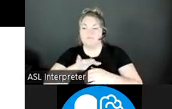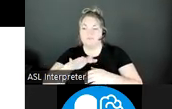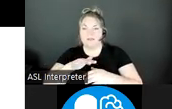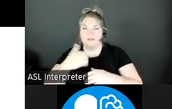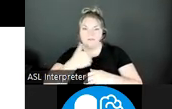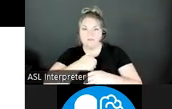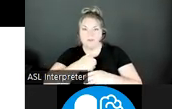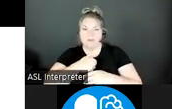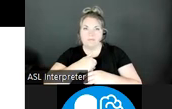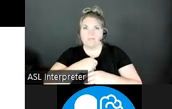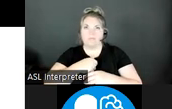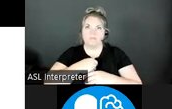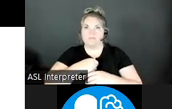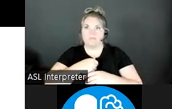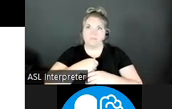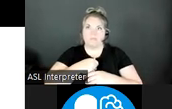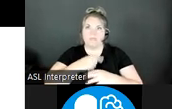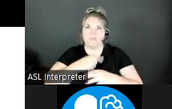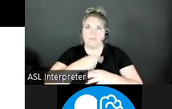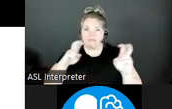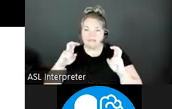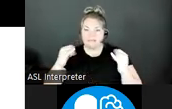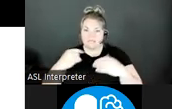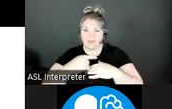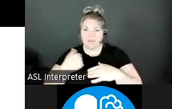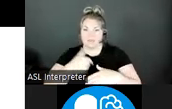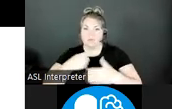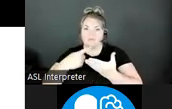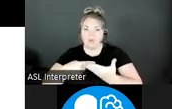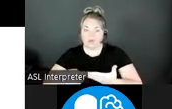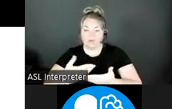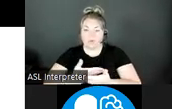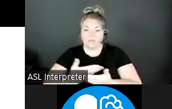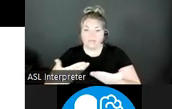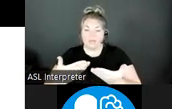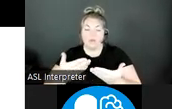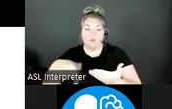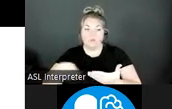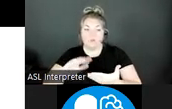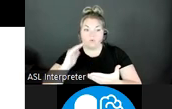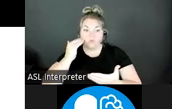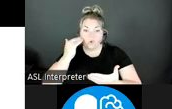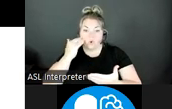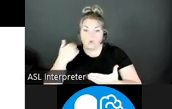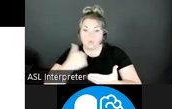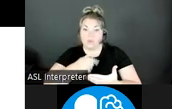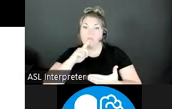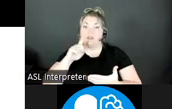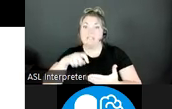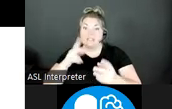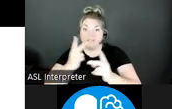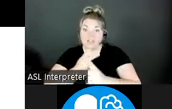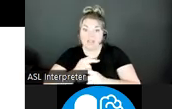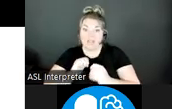been it's been a theme today as we've talked things through. You folks know that we really need to figure out